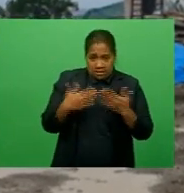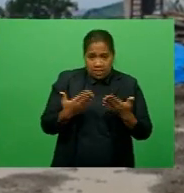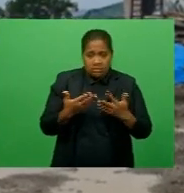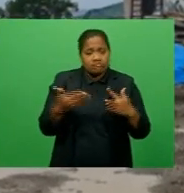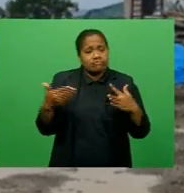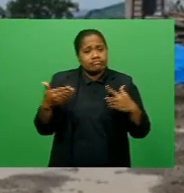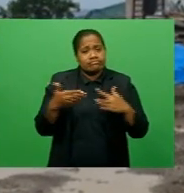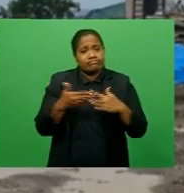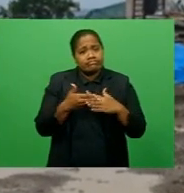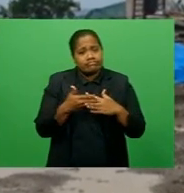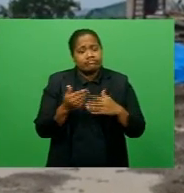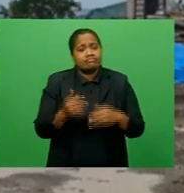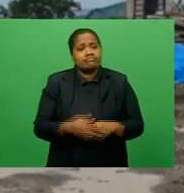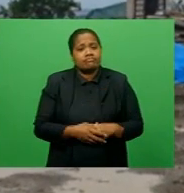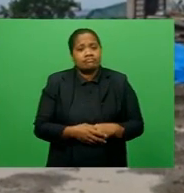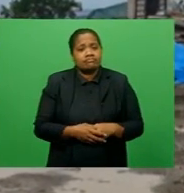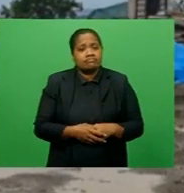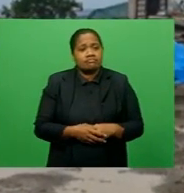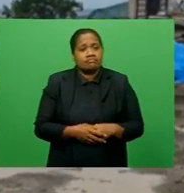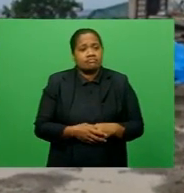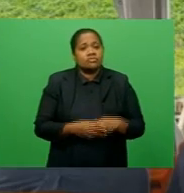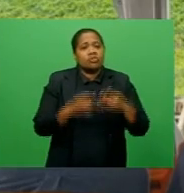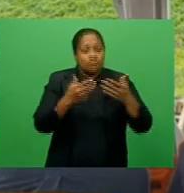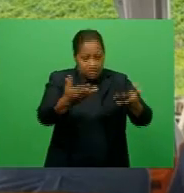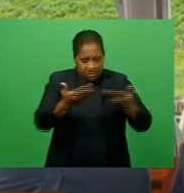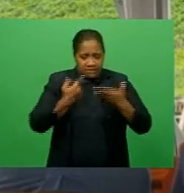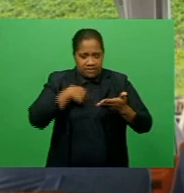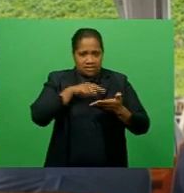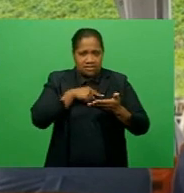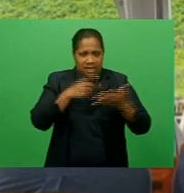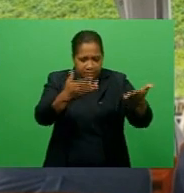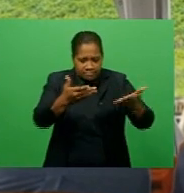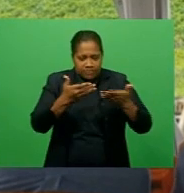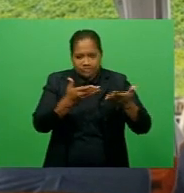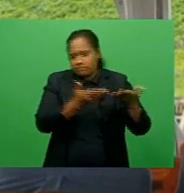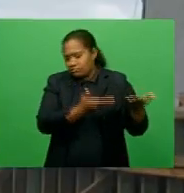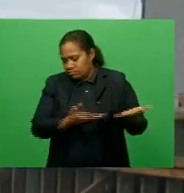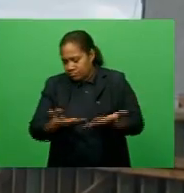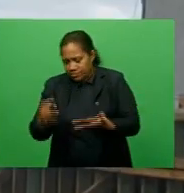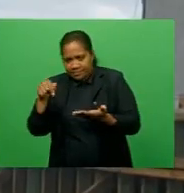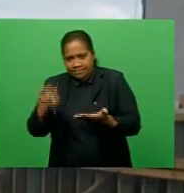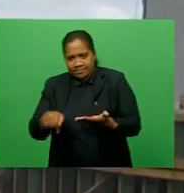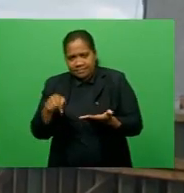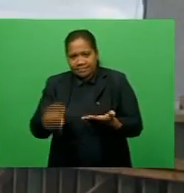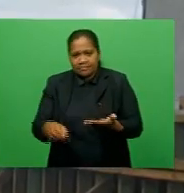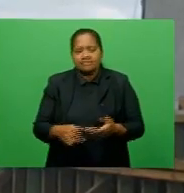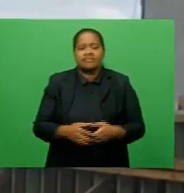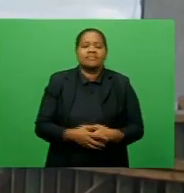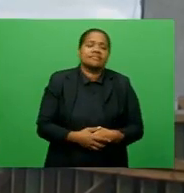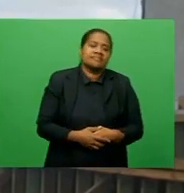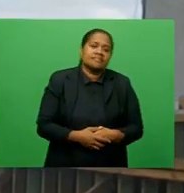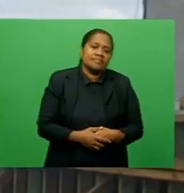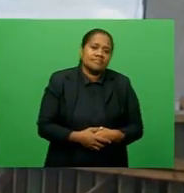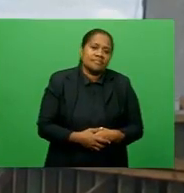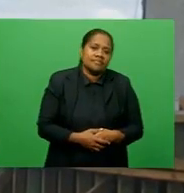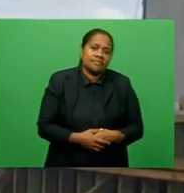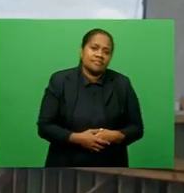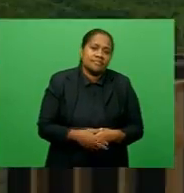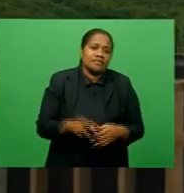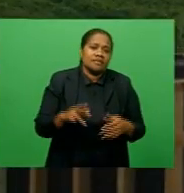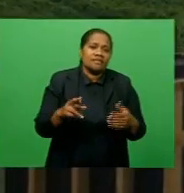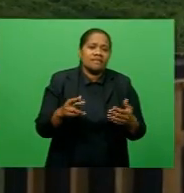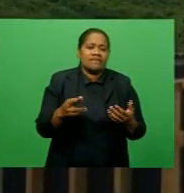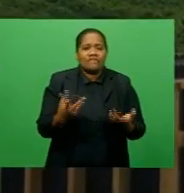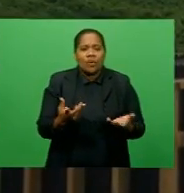will discharge gas directly into the terminal here, which will be on completion for